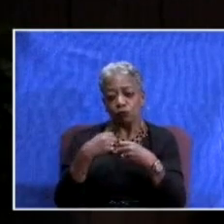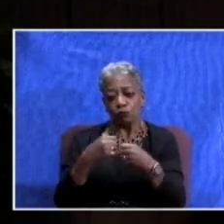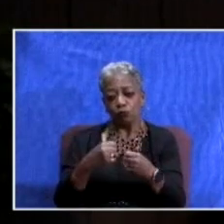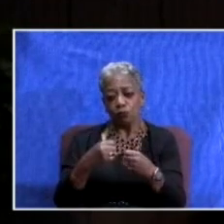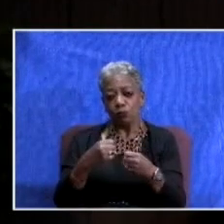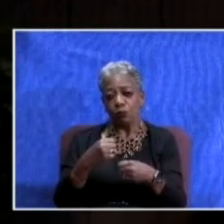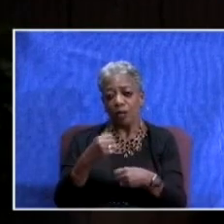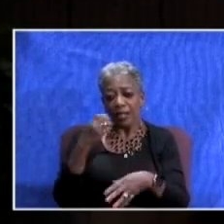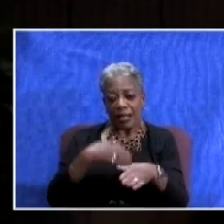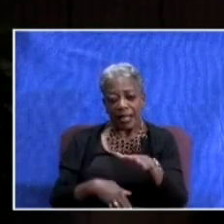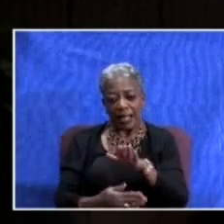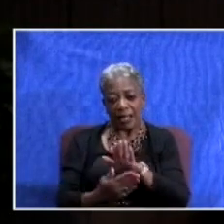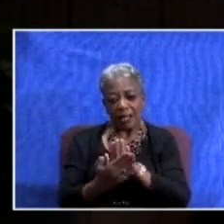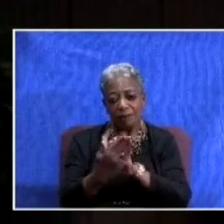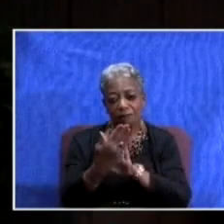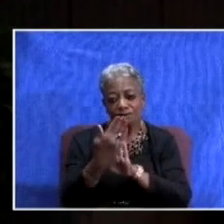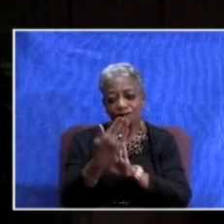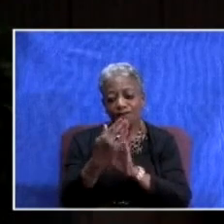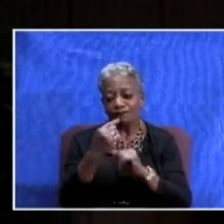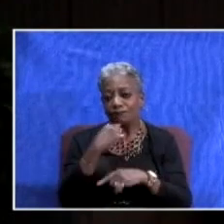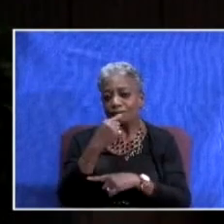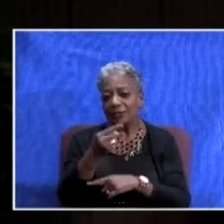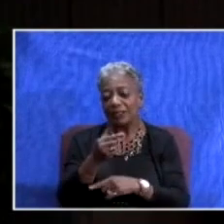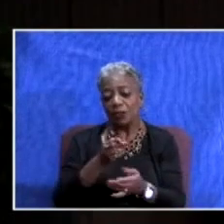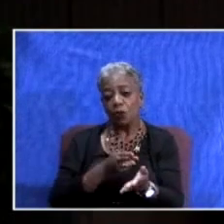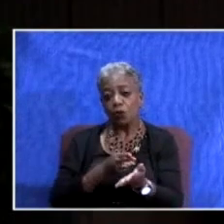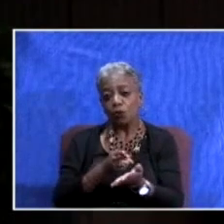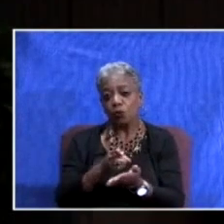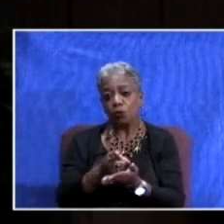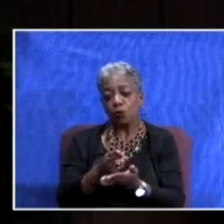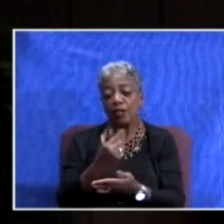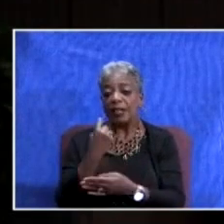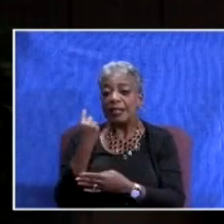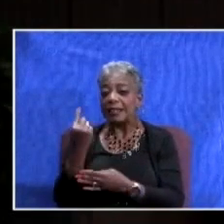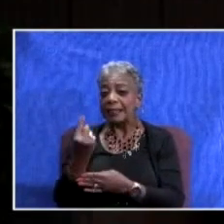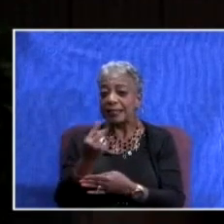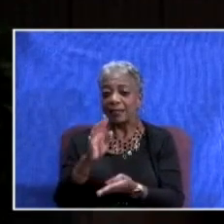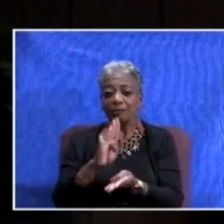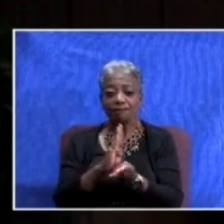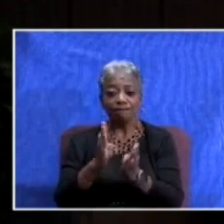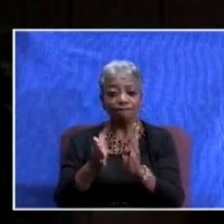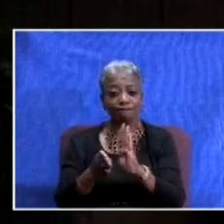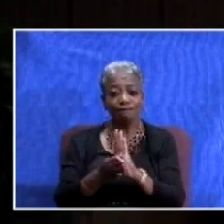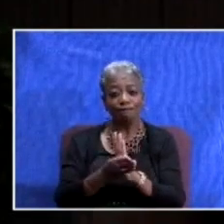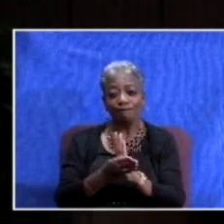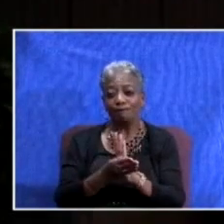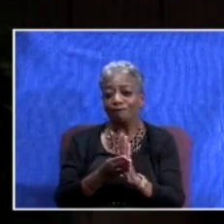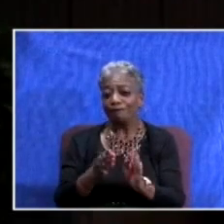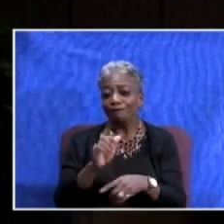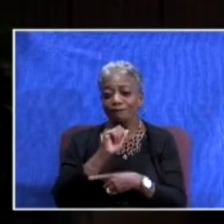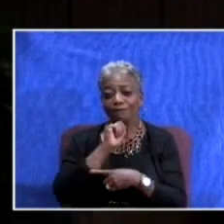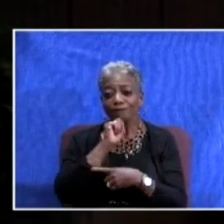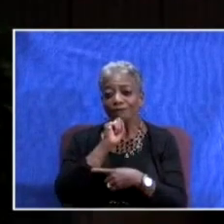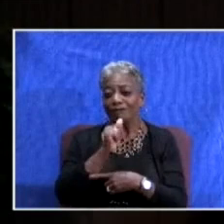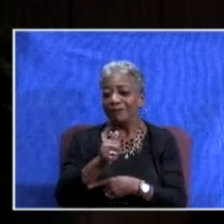to, or someone, oh God, who has been in denial about an issue in their